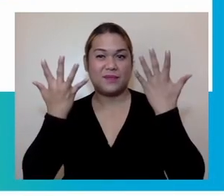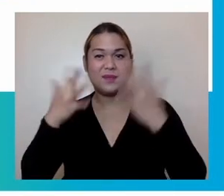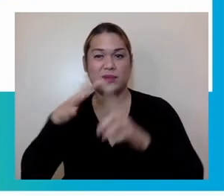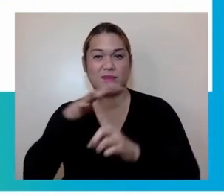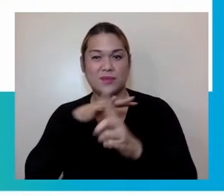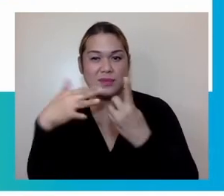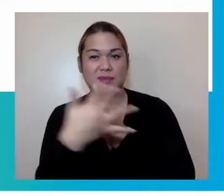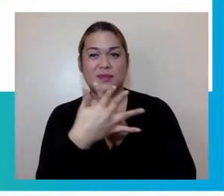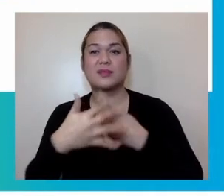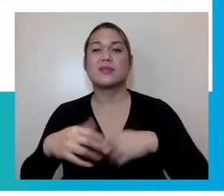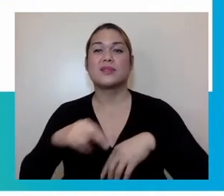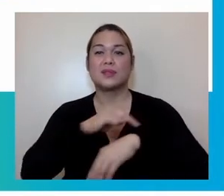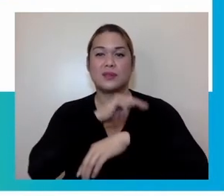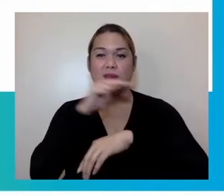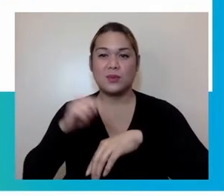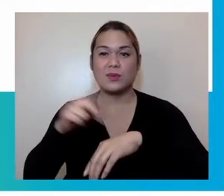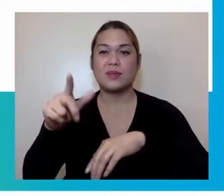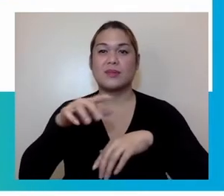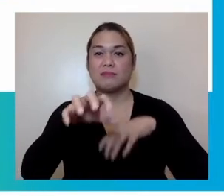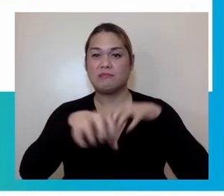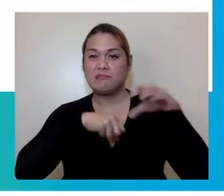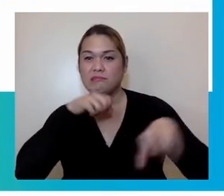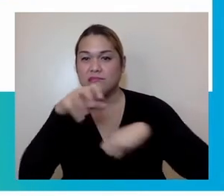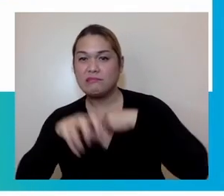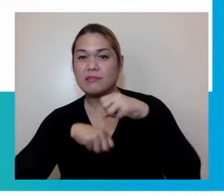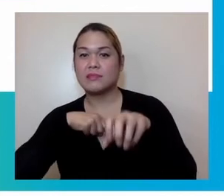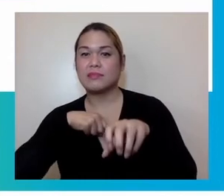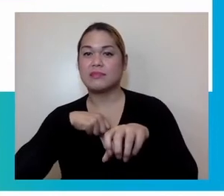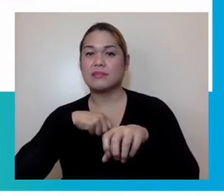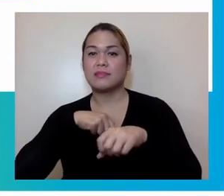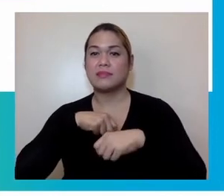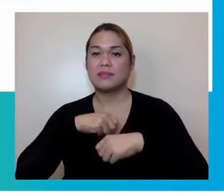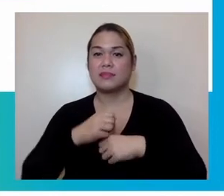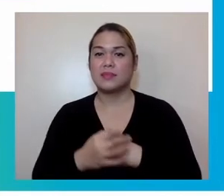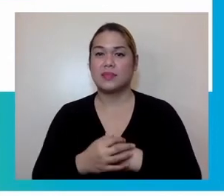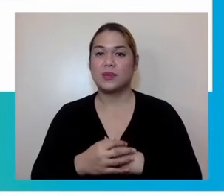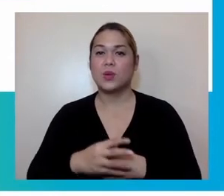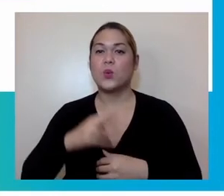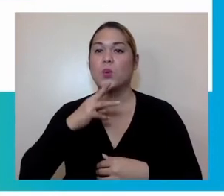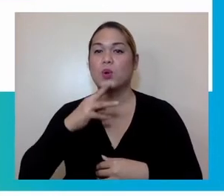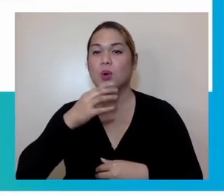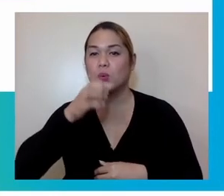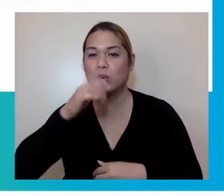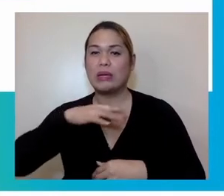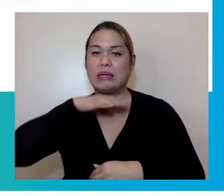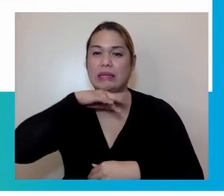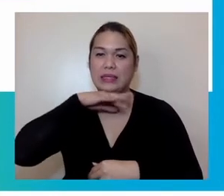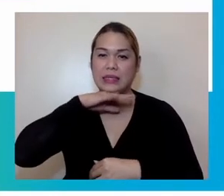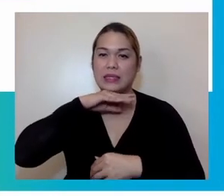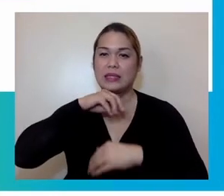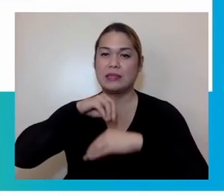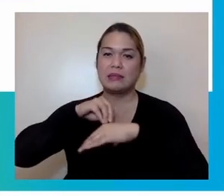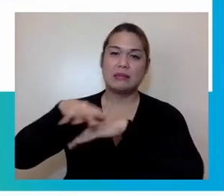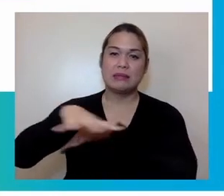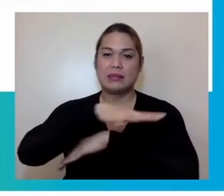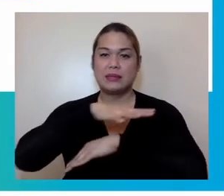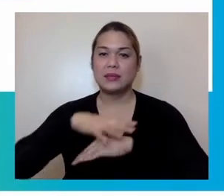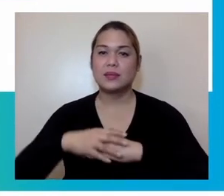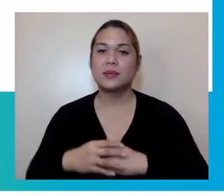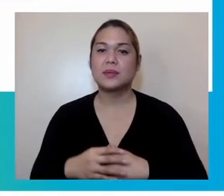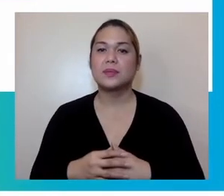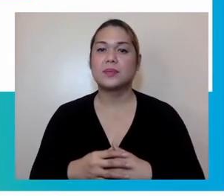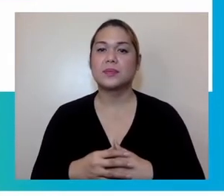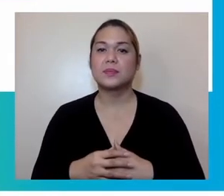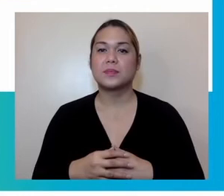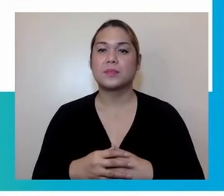news. Air, water, and soil pollutions happen. It strengthened the patriarchal norms of